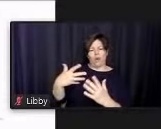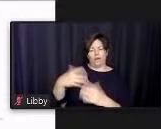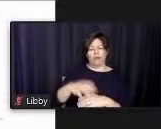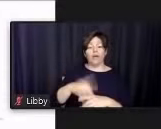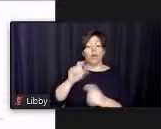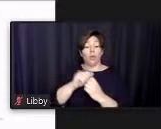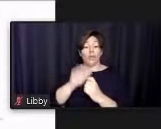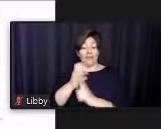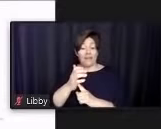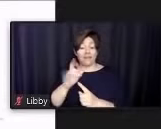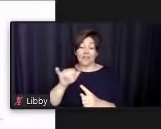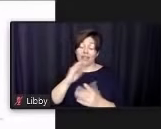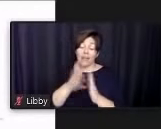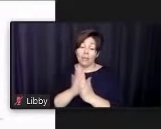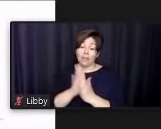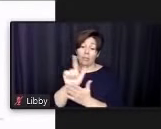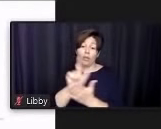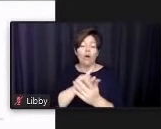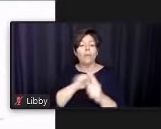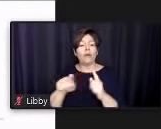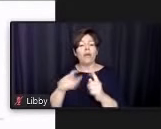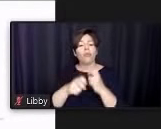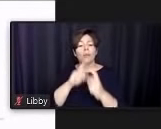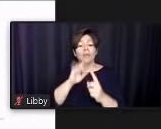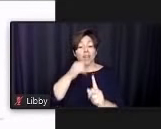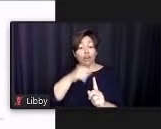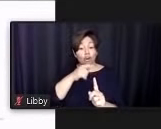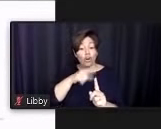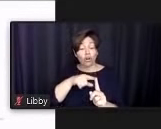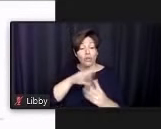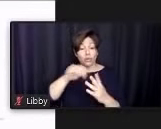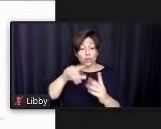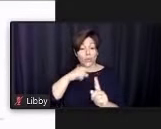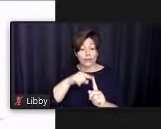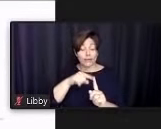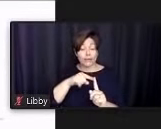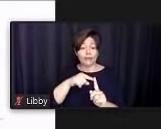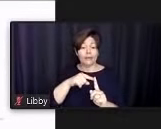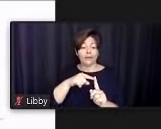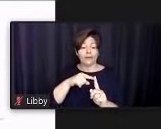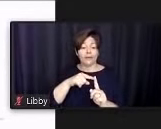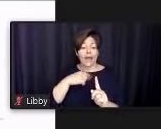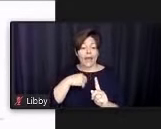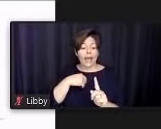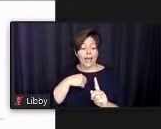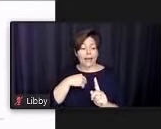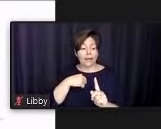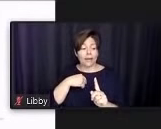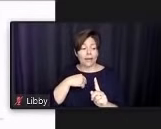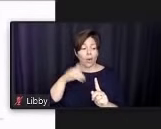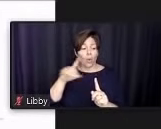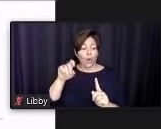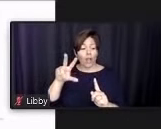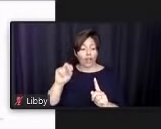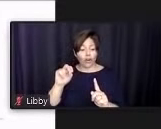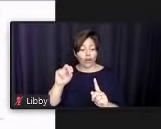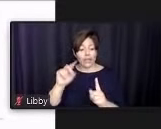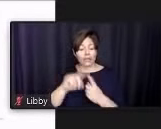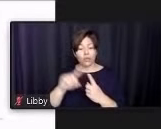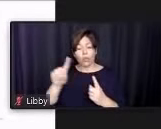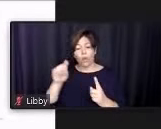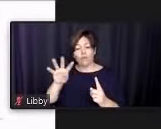make bad law, is the girl involved in this case had an IQ tested somewhere between 130 and 142.